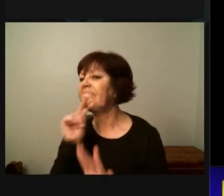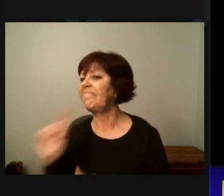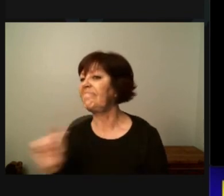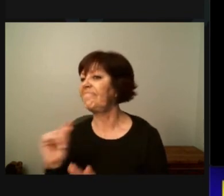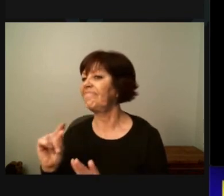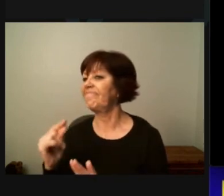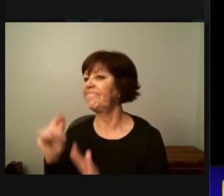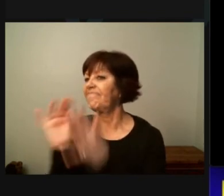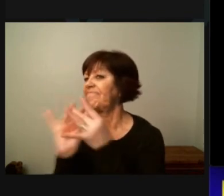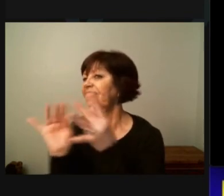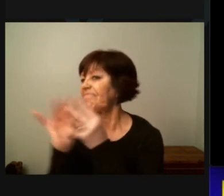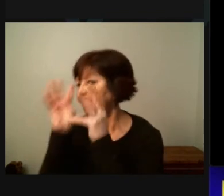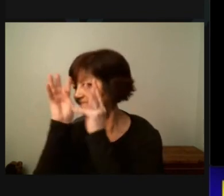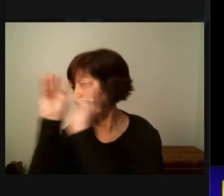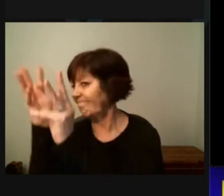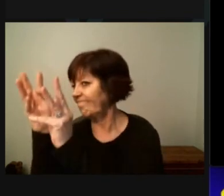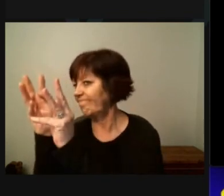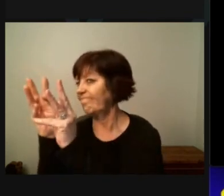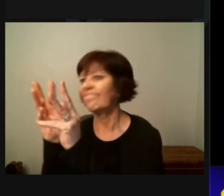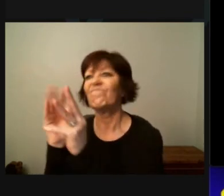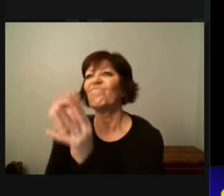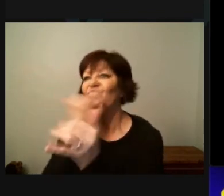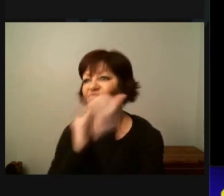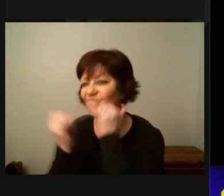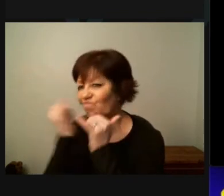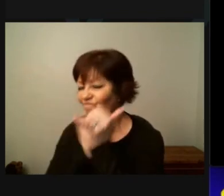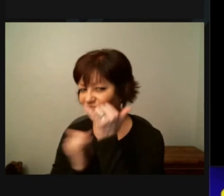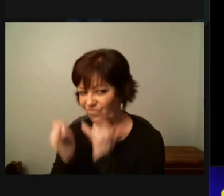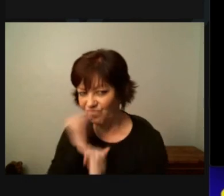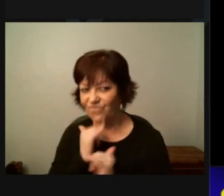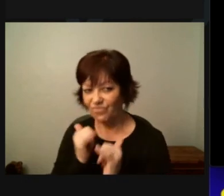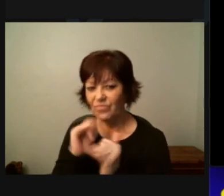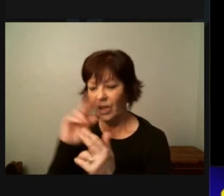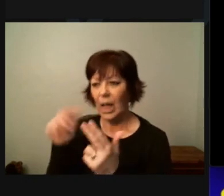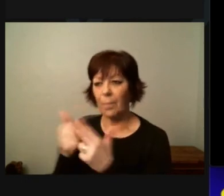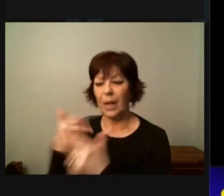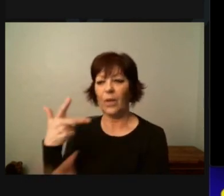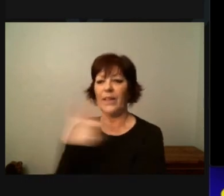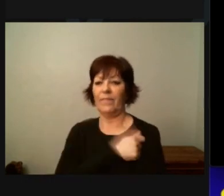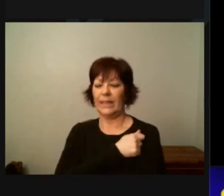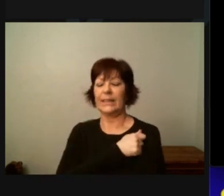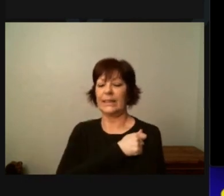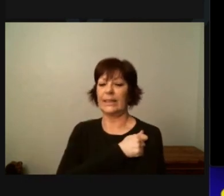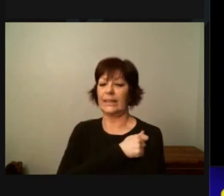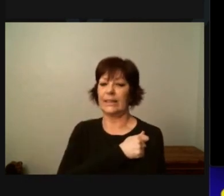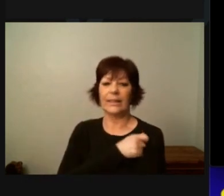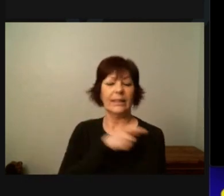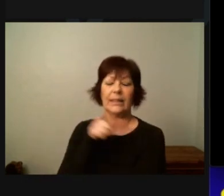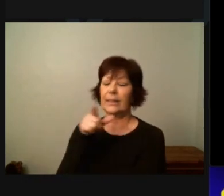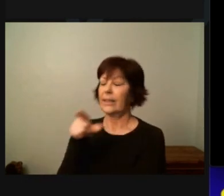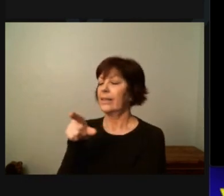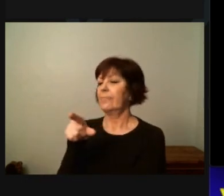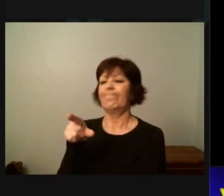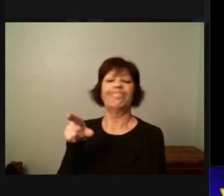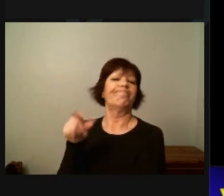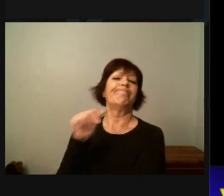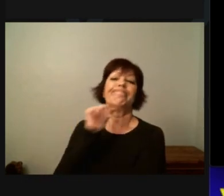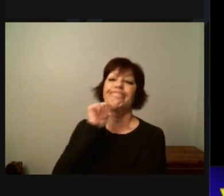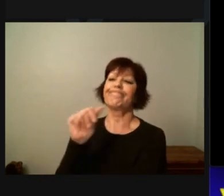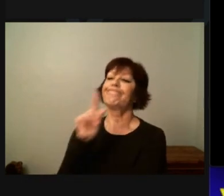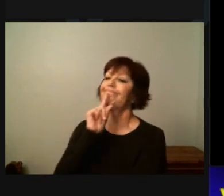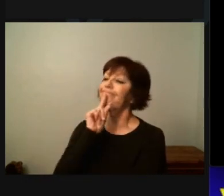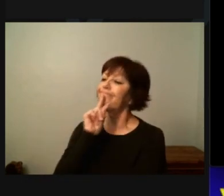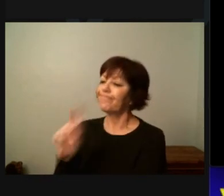and theories and conspiracy theories about the vaccine that are completely unfounded.